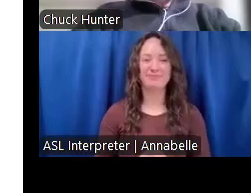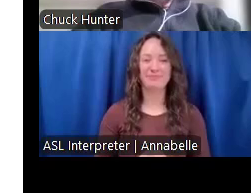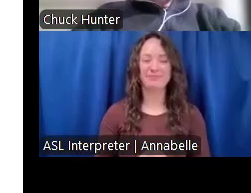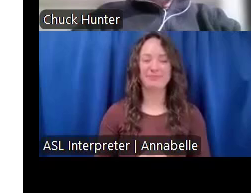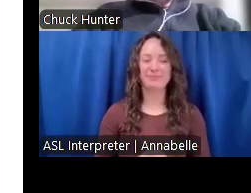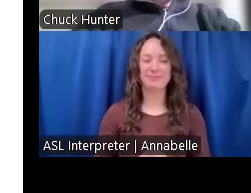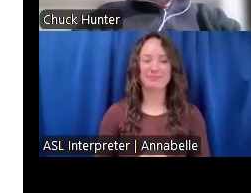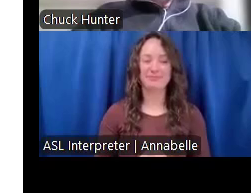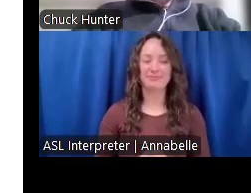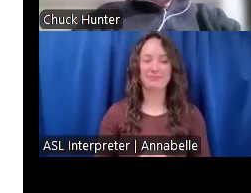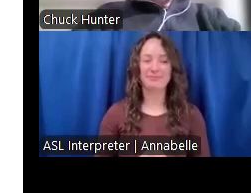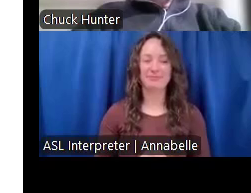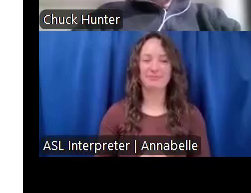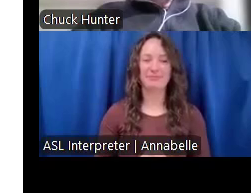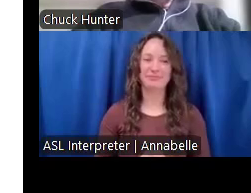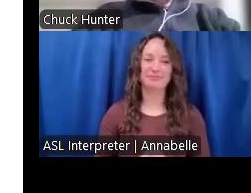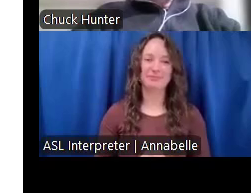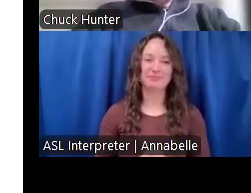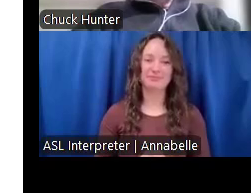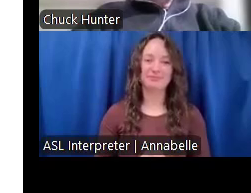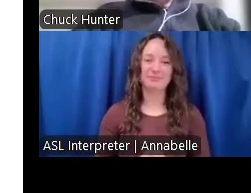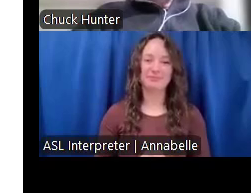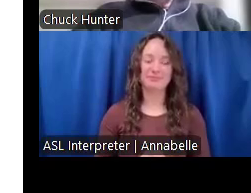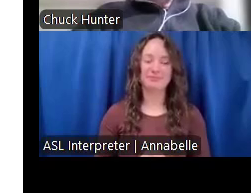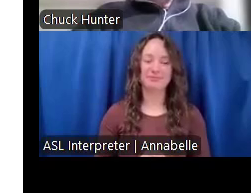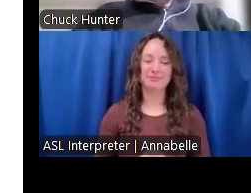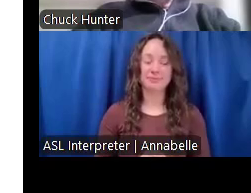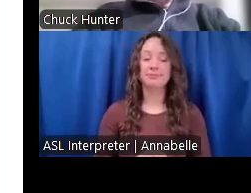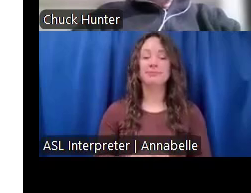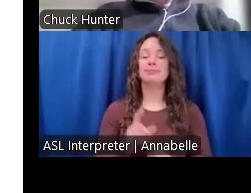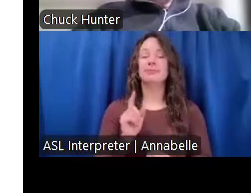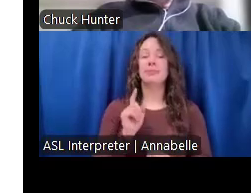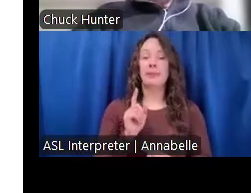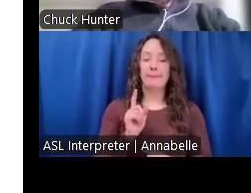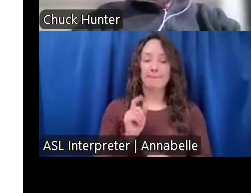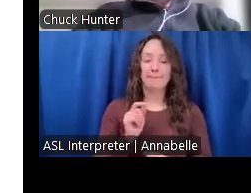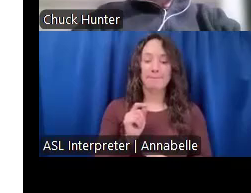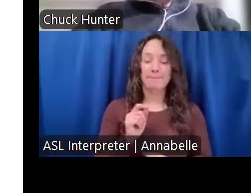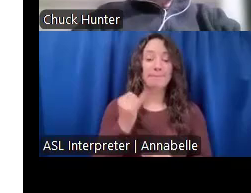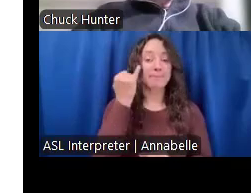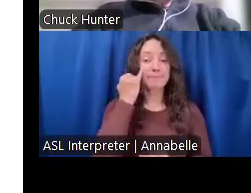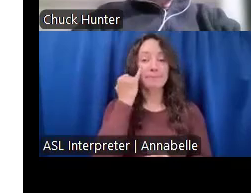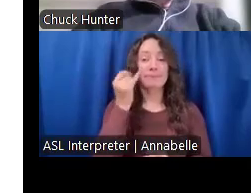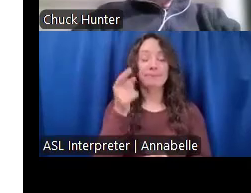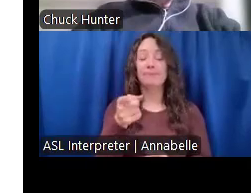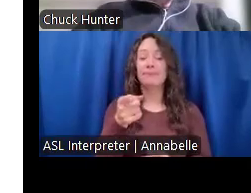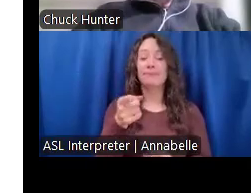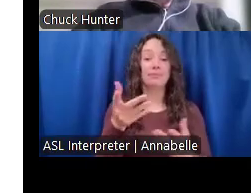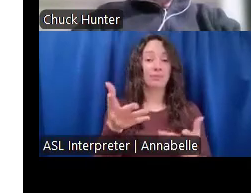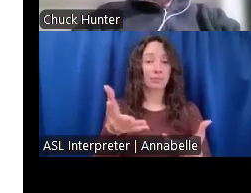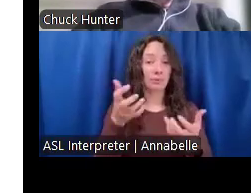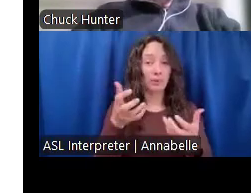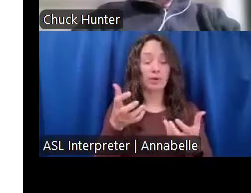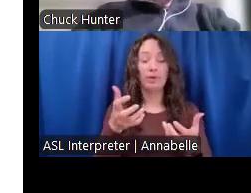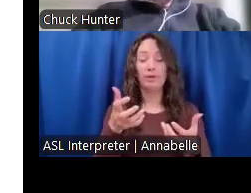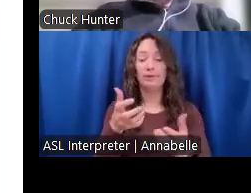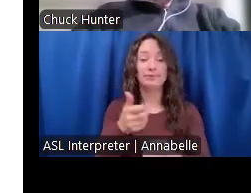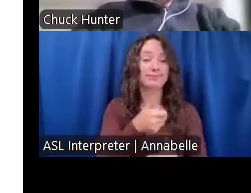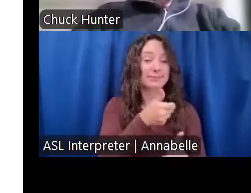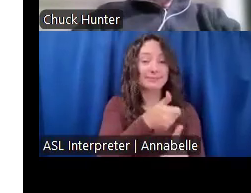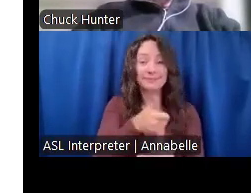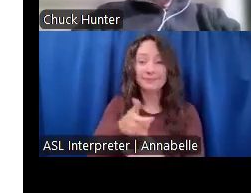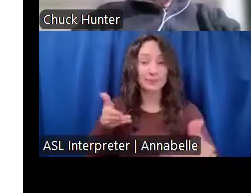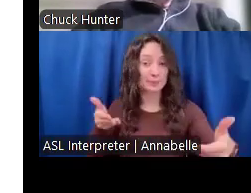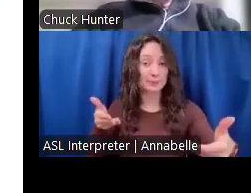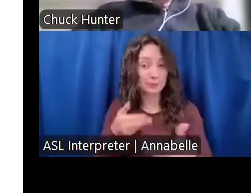Just a quick thing. If you want to introduce yourself in the chat, that would be great. But if you do